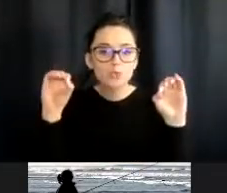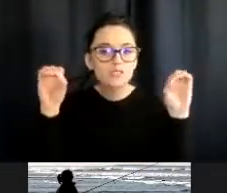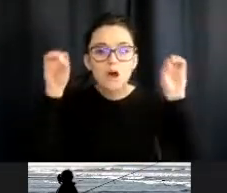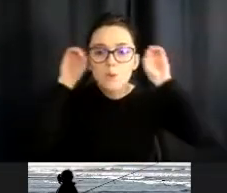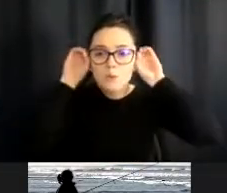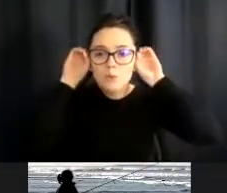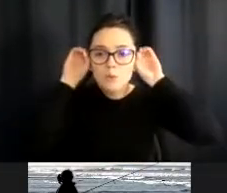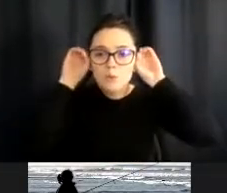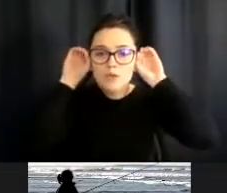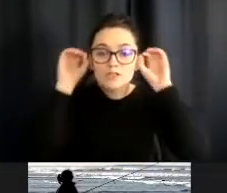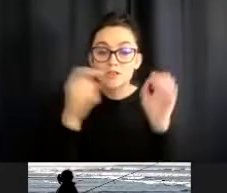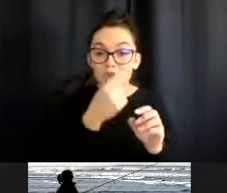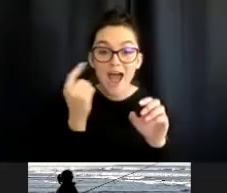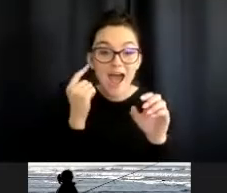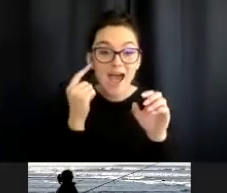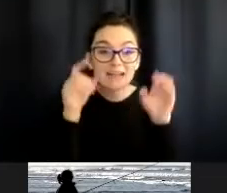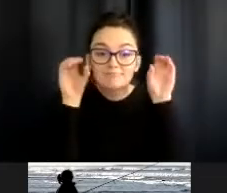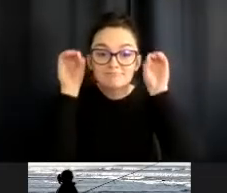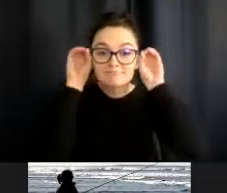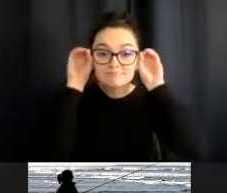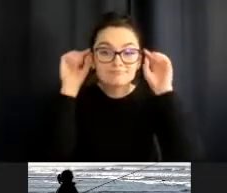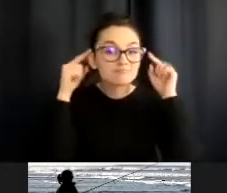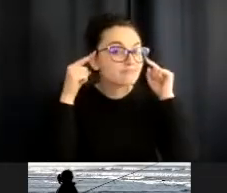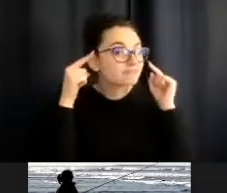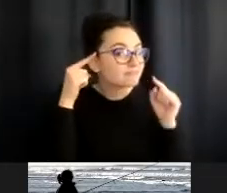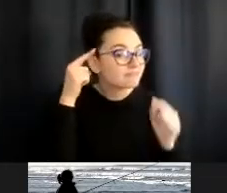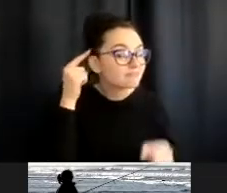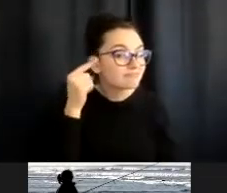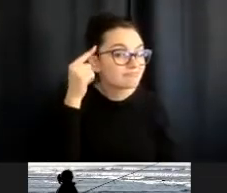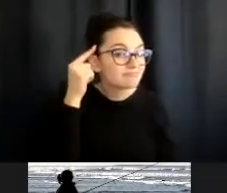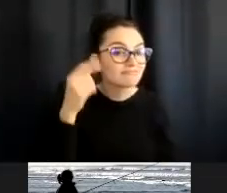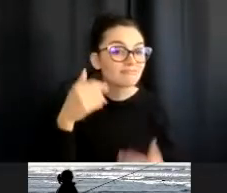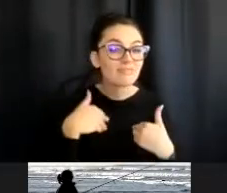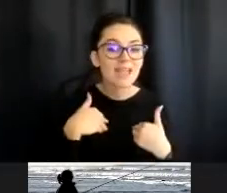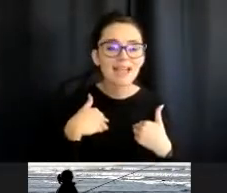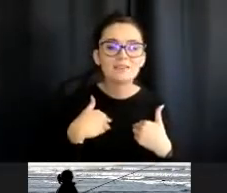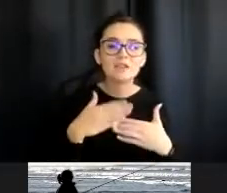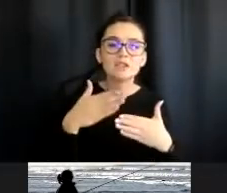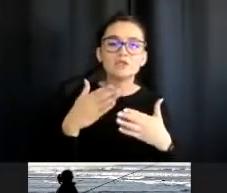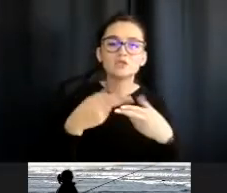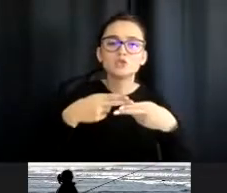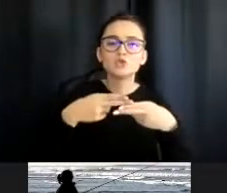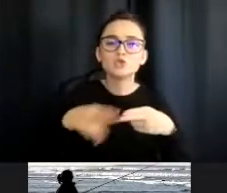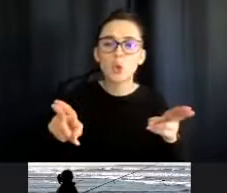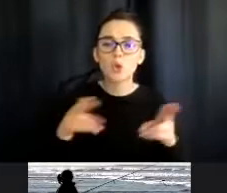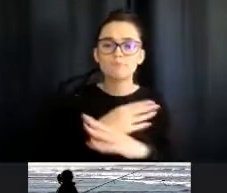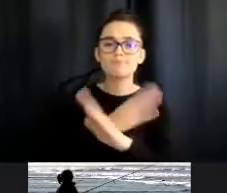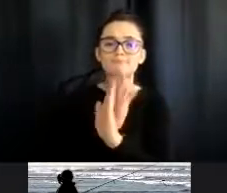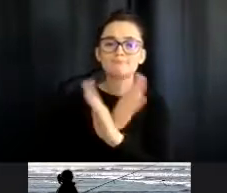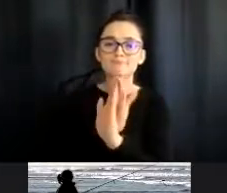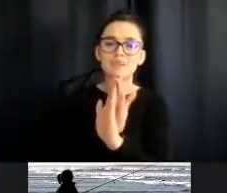eyes. Seals have holes behind their eyes. They have short front flippers. They have nails at the